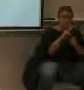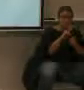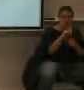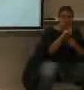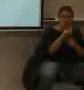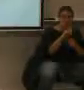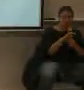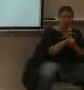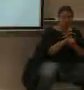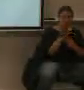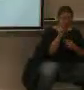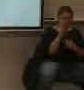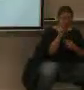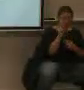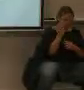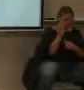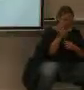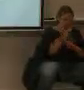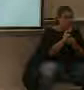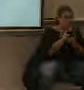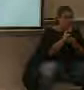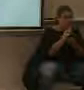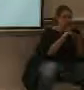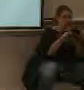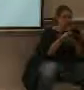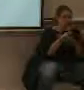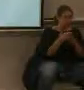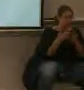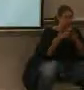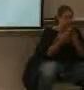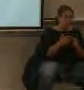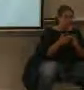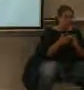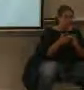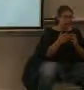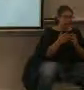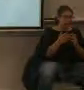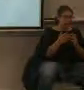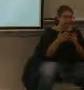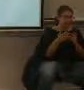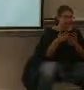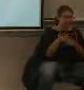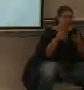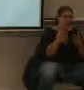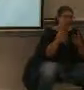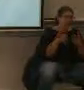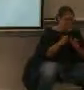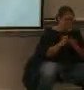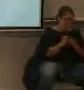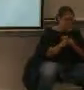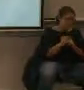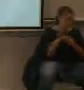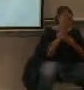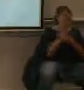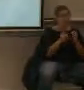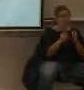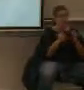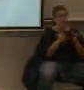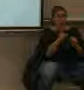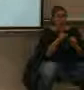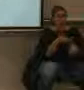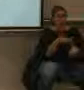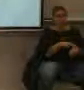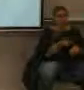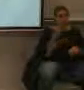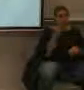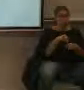commonly seen, then you change the community in a way that perhaps you didn't want to. That said, there are some systems that are naturally